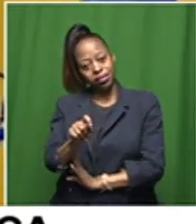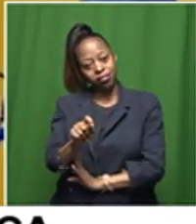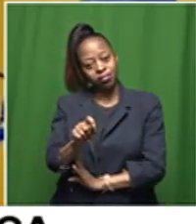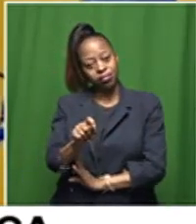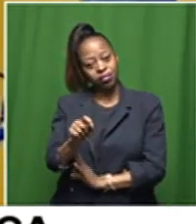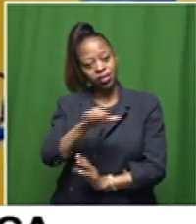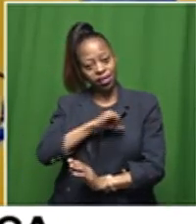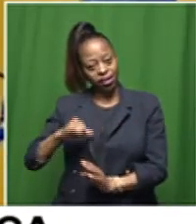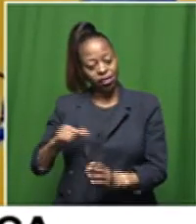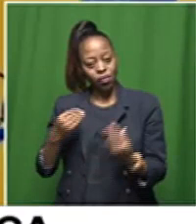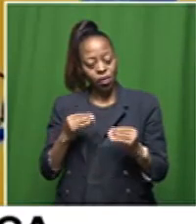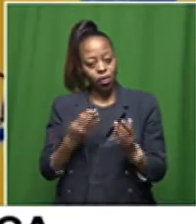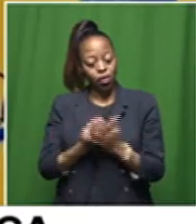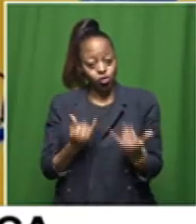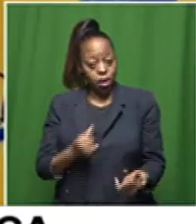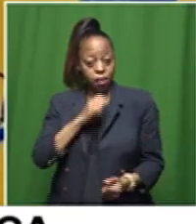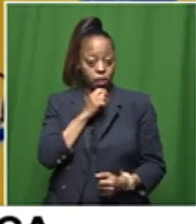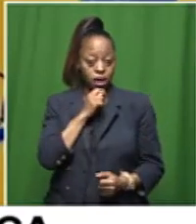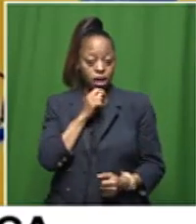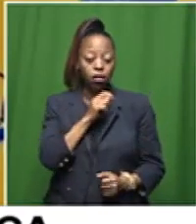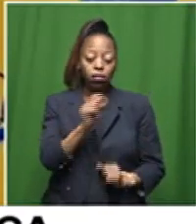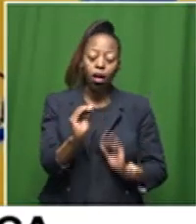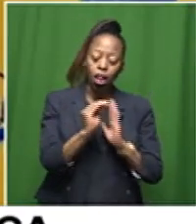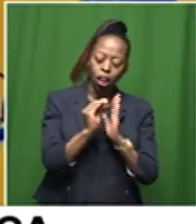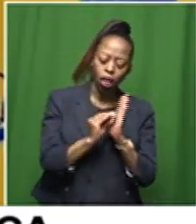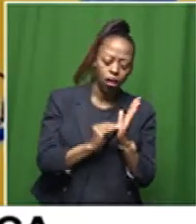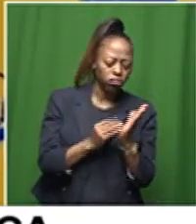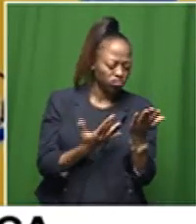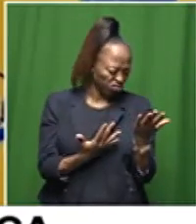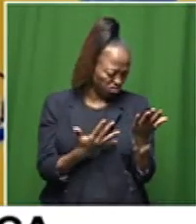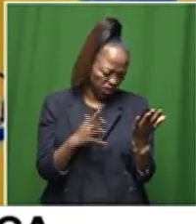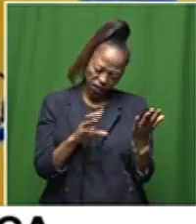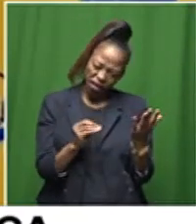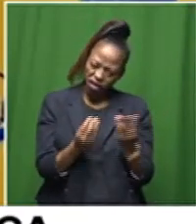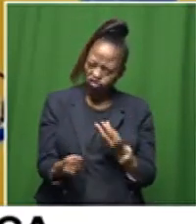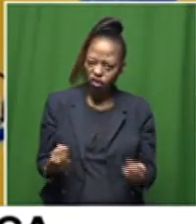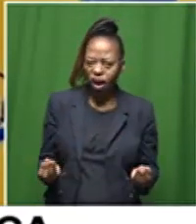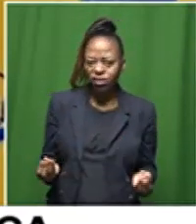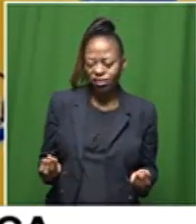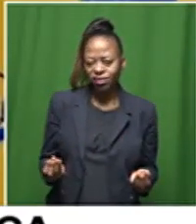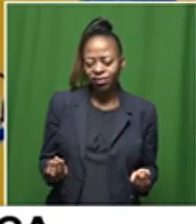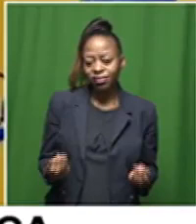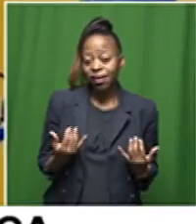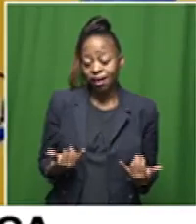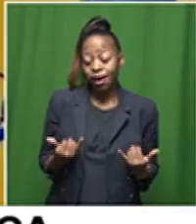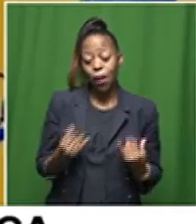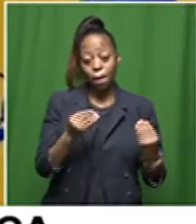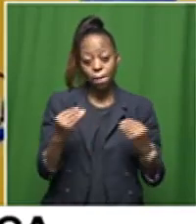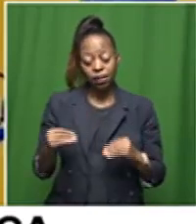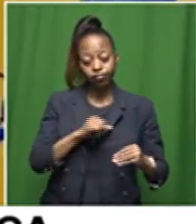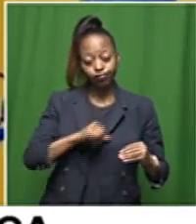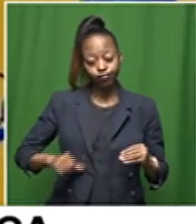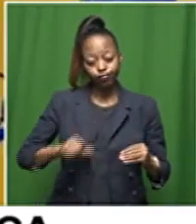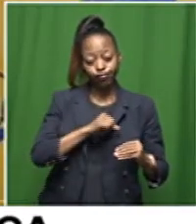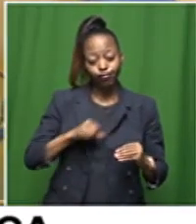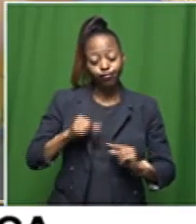Letaba this morning. Their list, it's around 50 children that they are currently busy with. These are